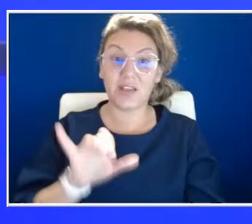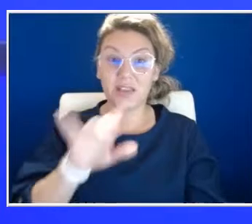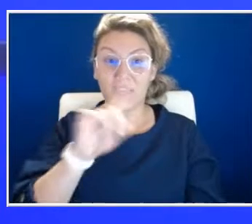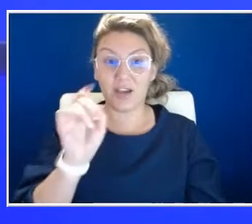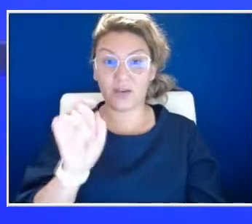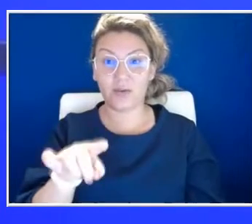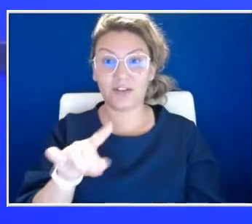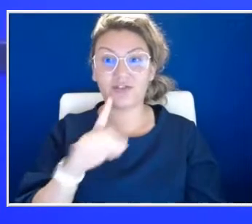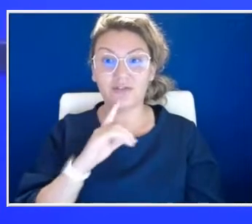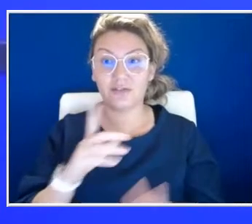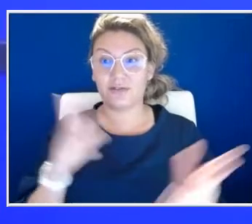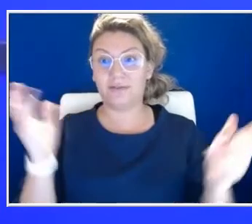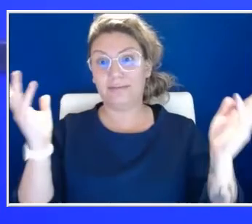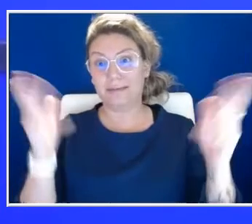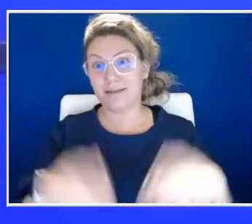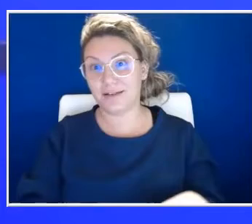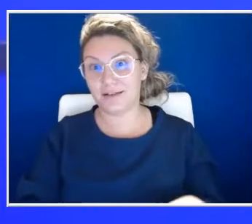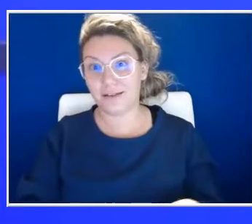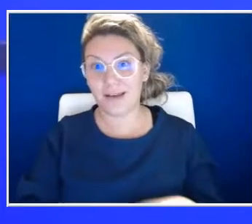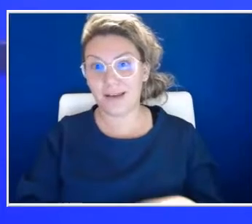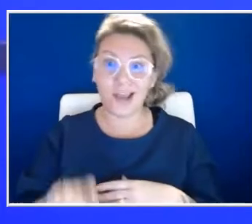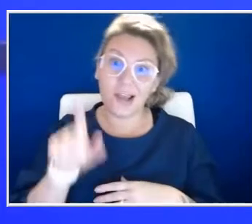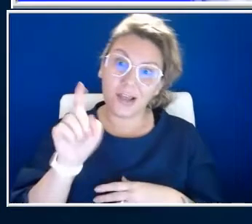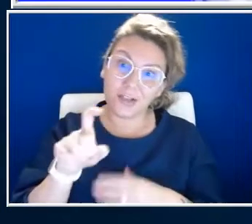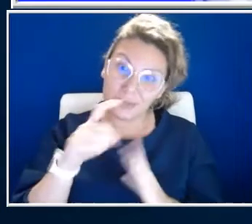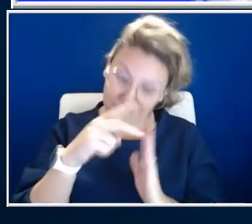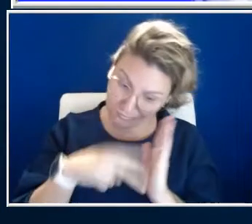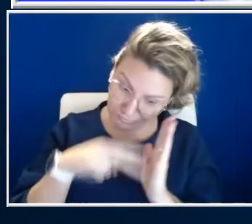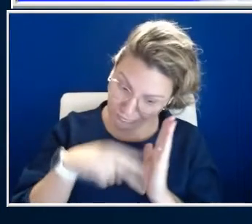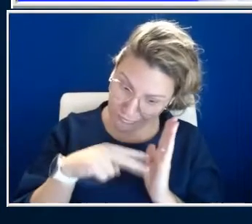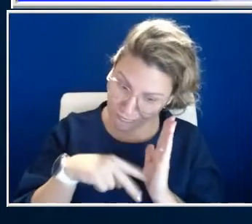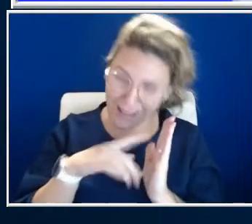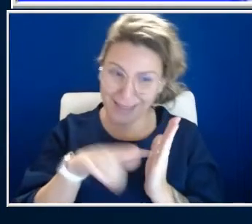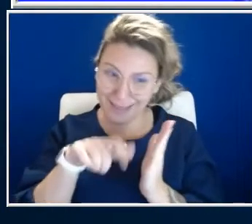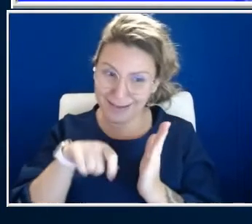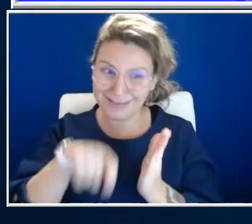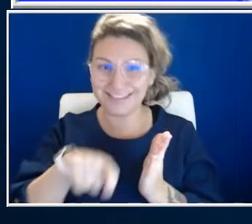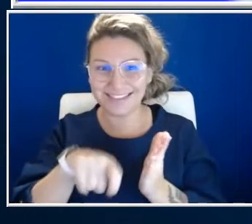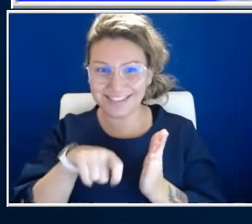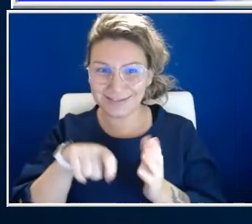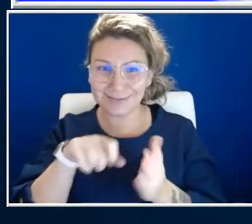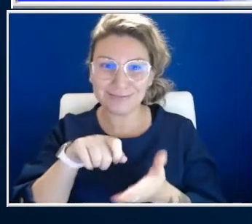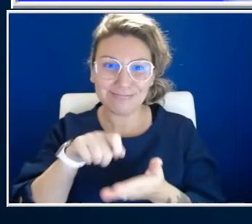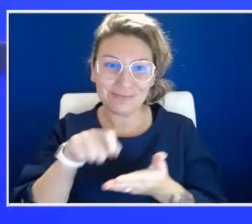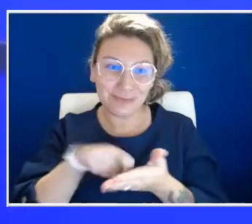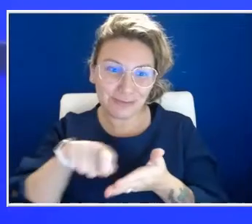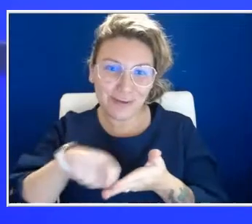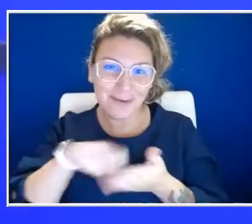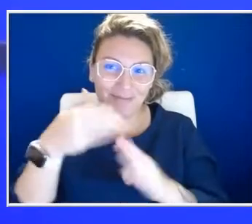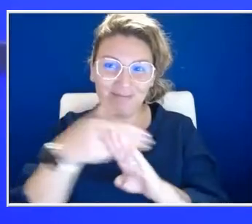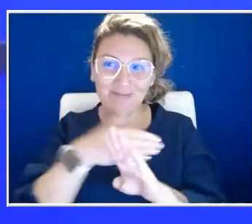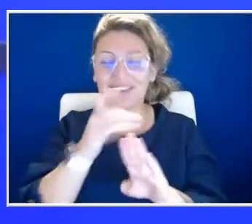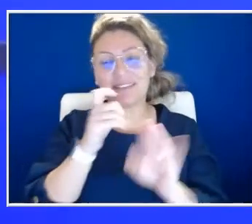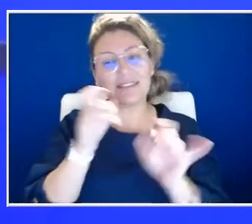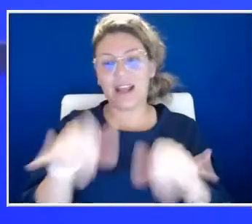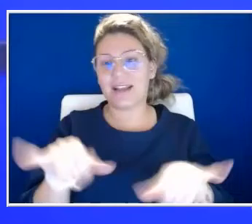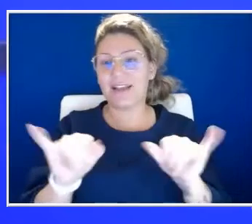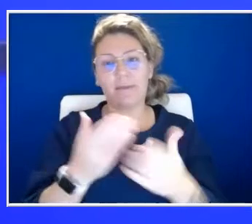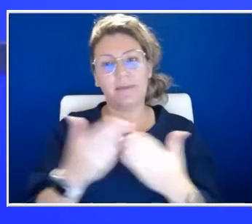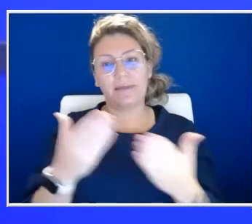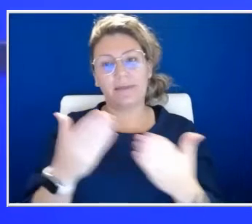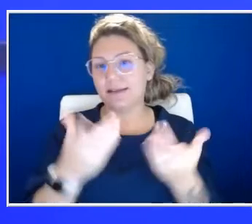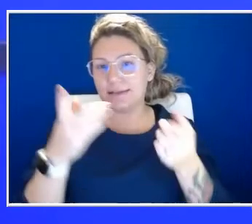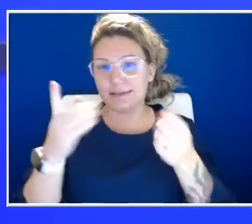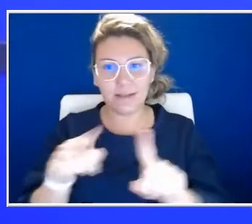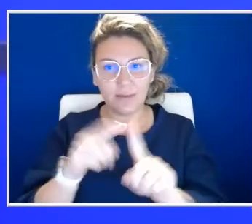field. I probably should have looked at the script beforehand, but yeah. So yeah, I mean, obviously this is not a common thing that happens in humans, but